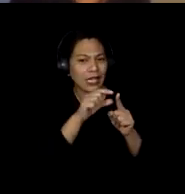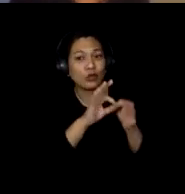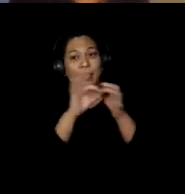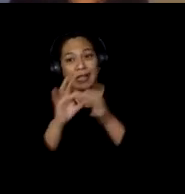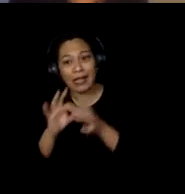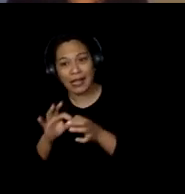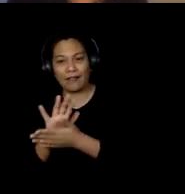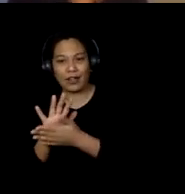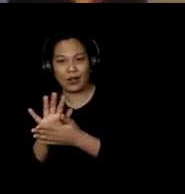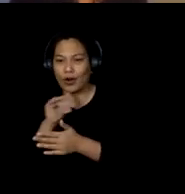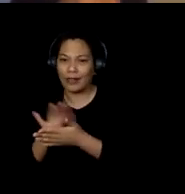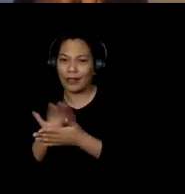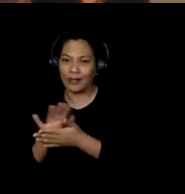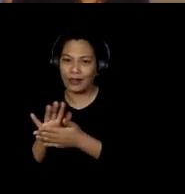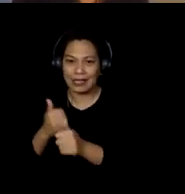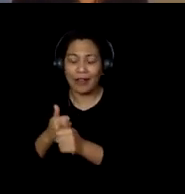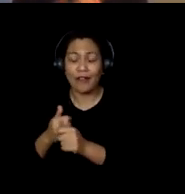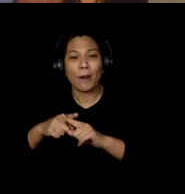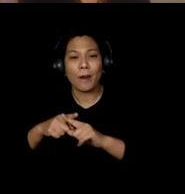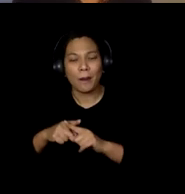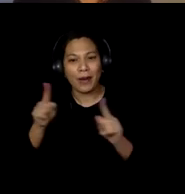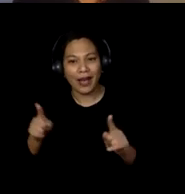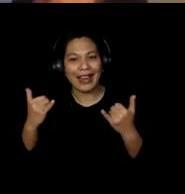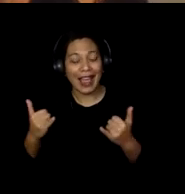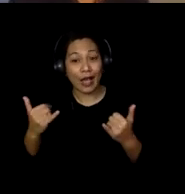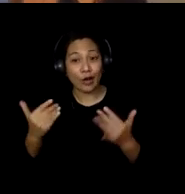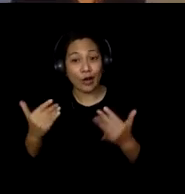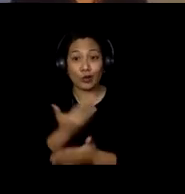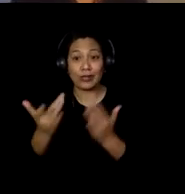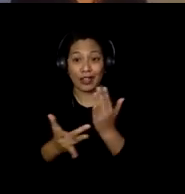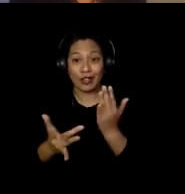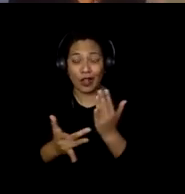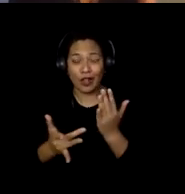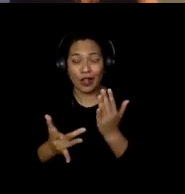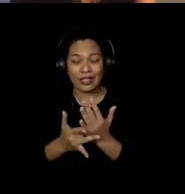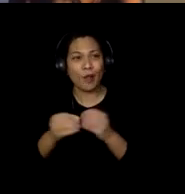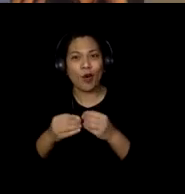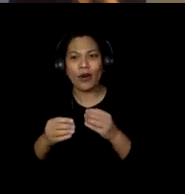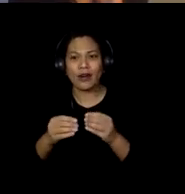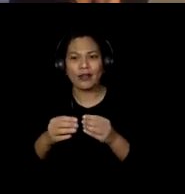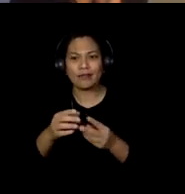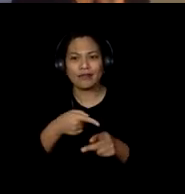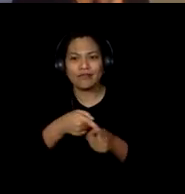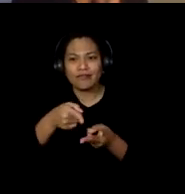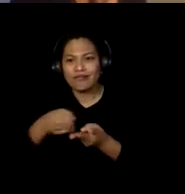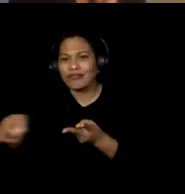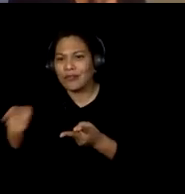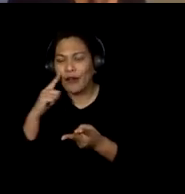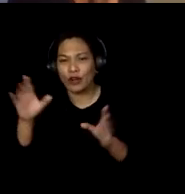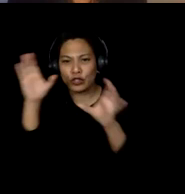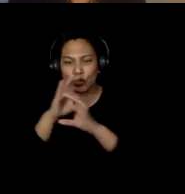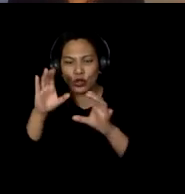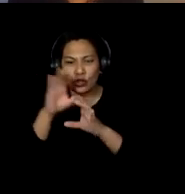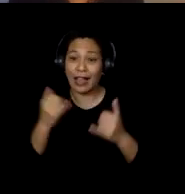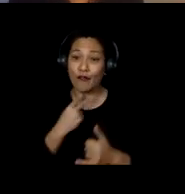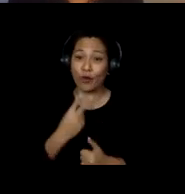of this new technology, our search is widening so that now we're using voice. We're using another sense, if you will. And so